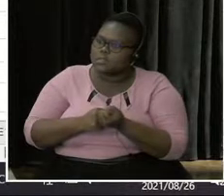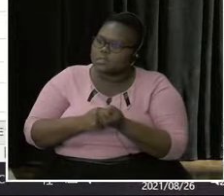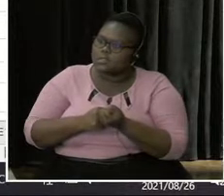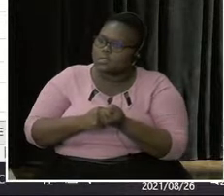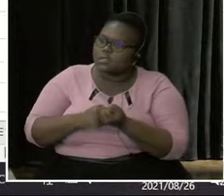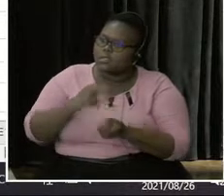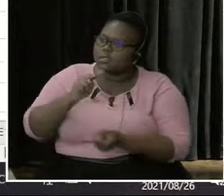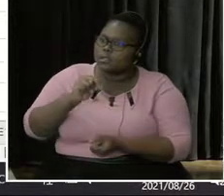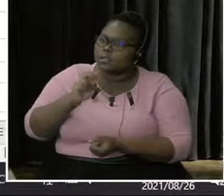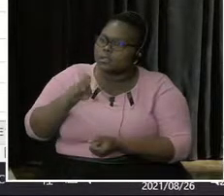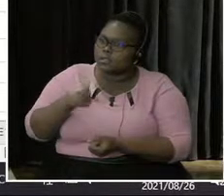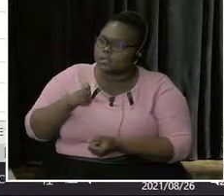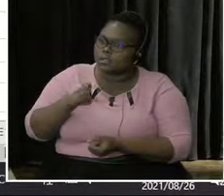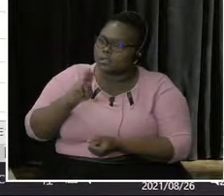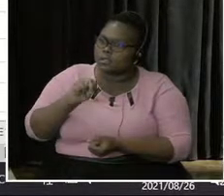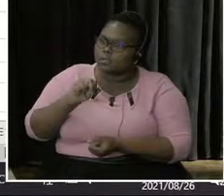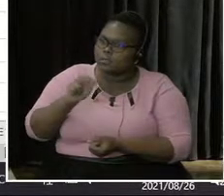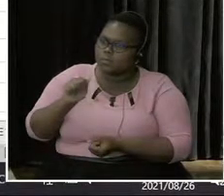Ngumalo.